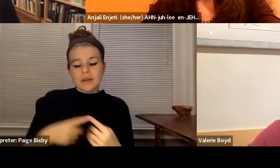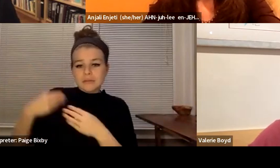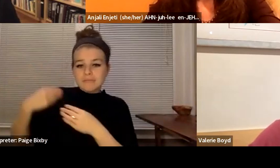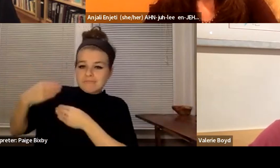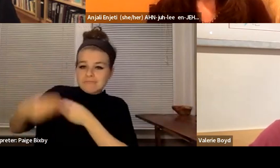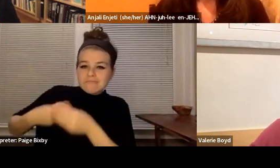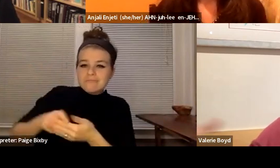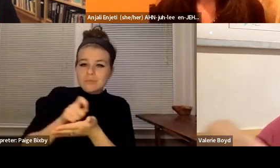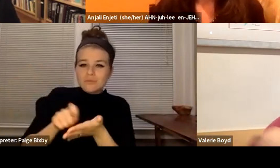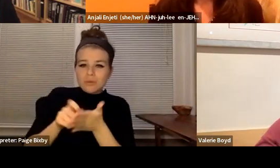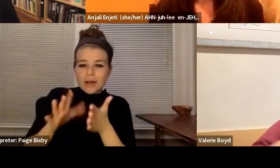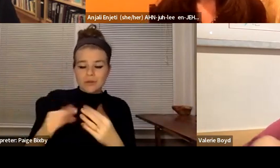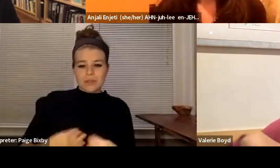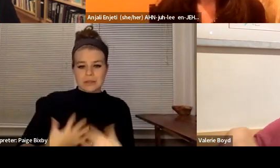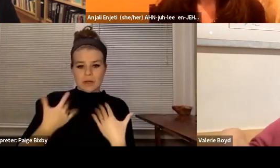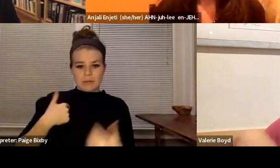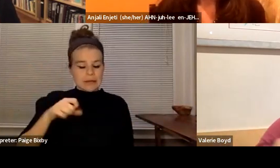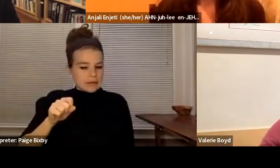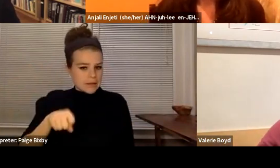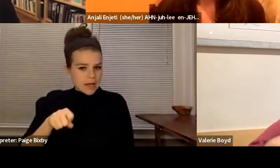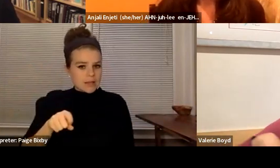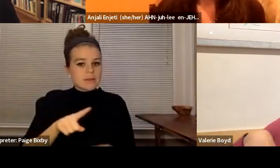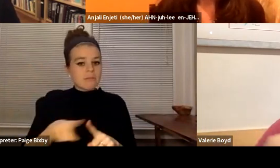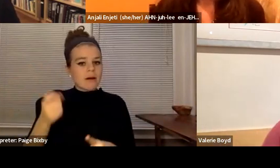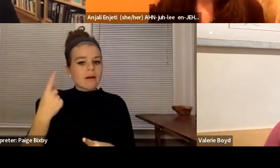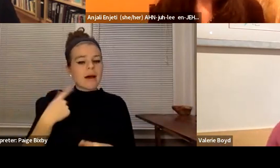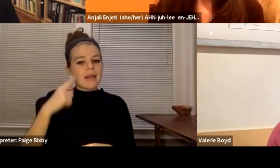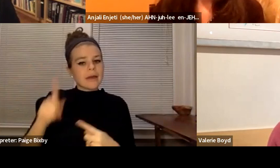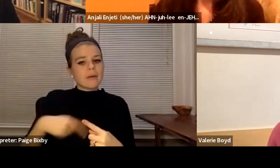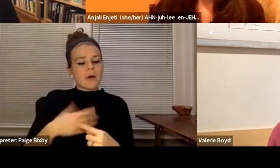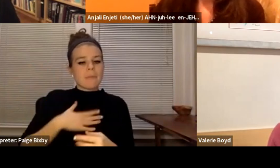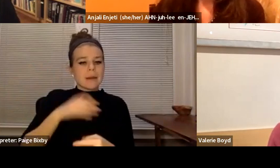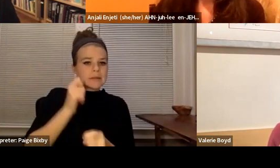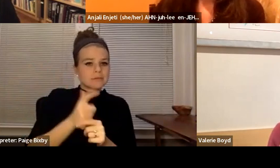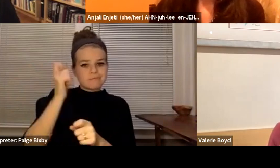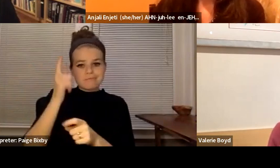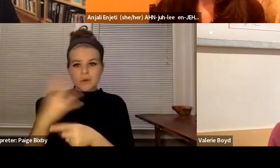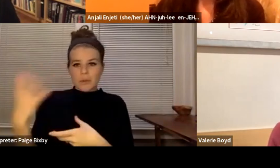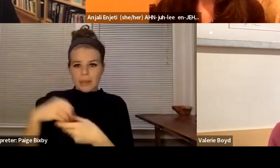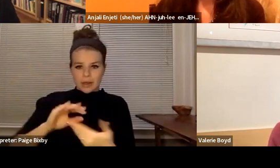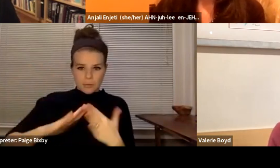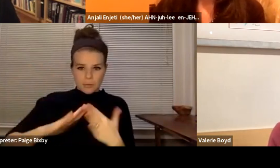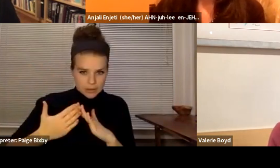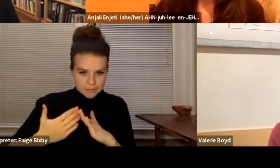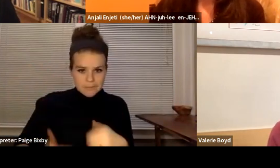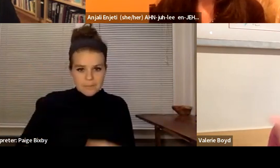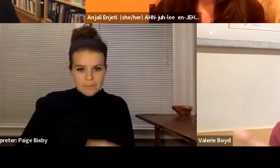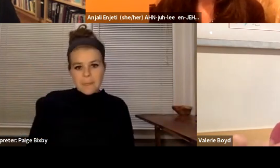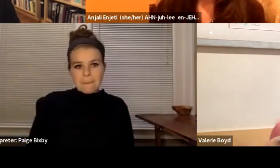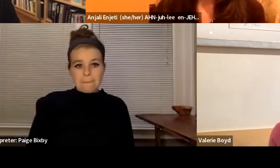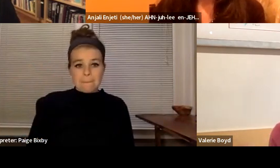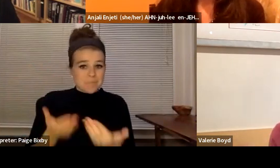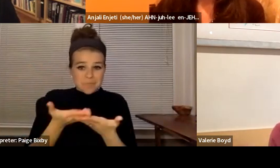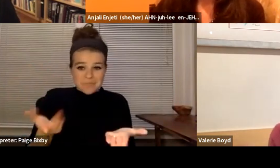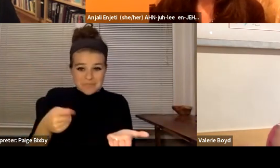writers who've inspired me, but I also think about my sisters and brothers in community. And you all